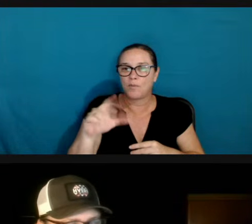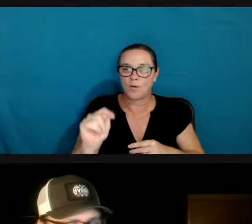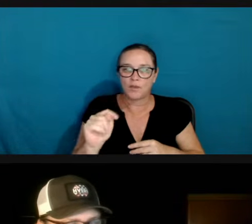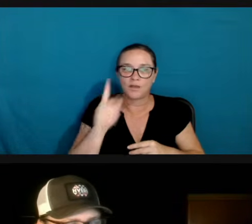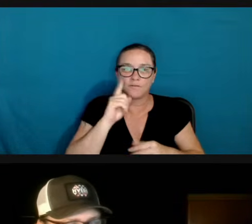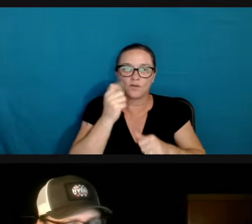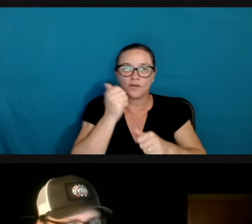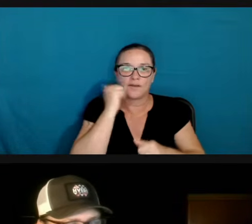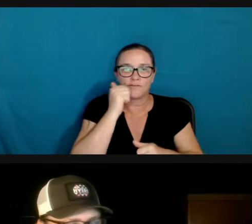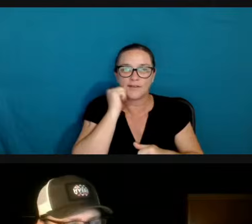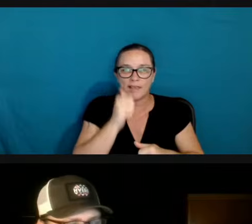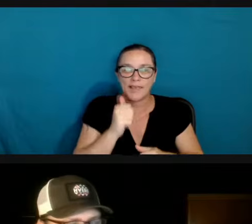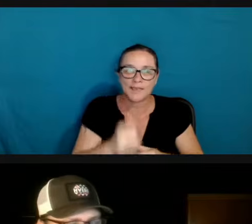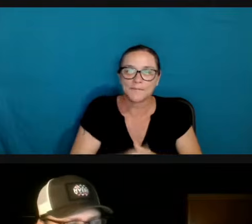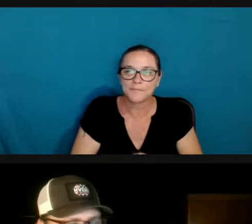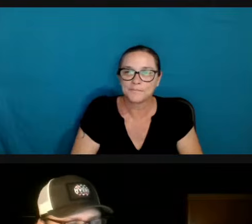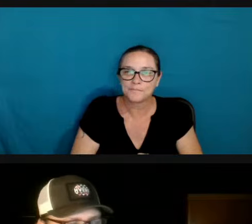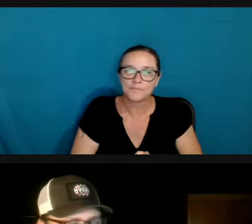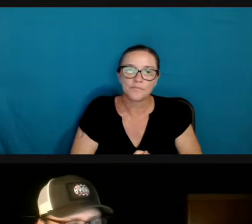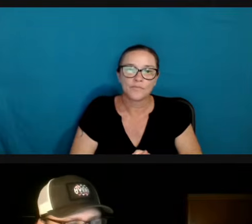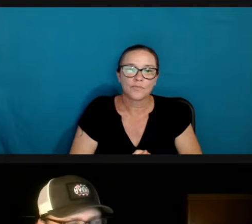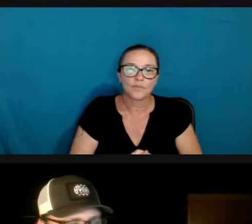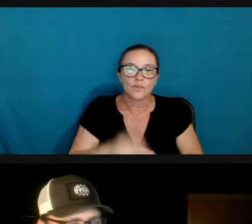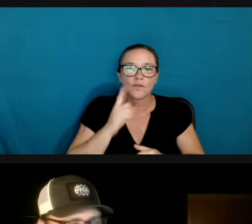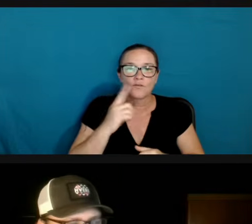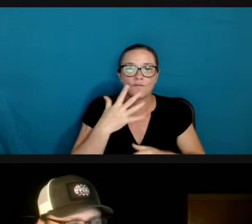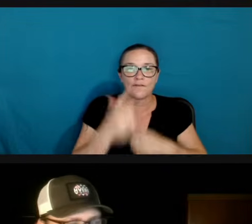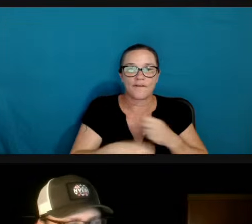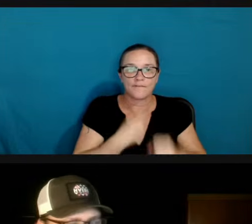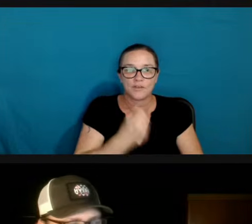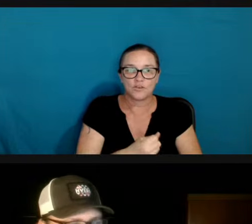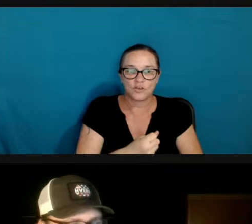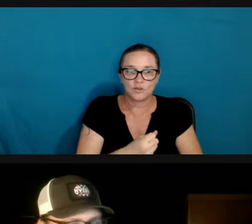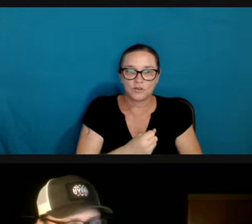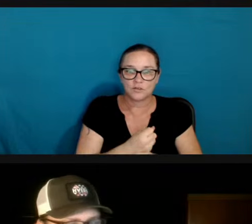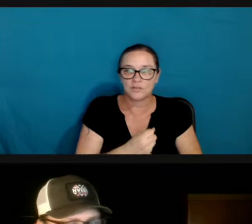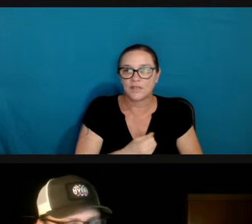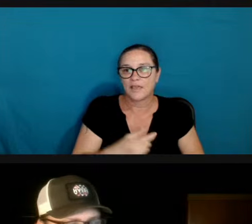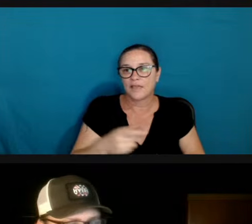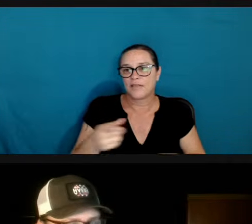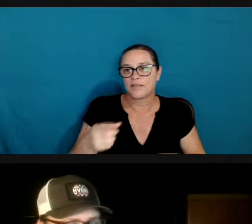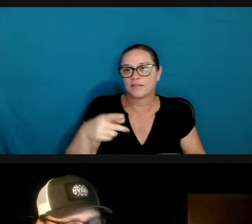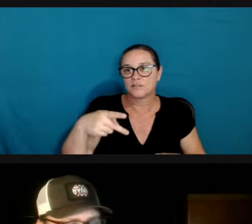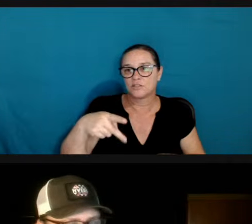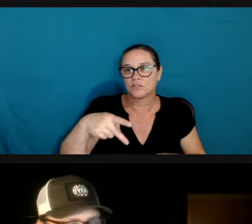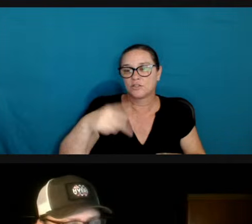minutes. So for the last 5 years, here's a summit GPS, and here we are in this